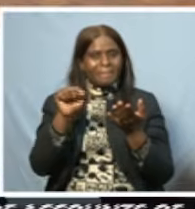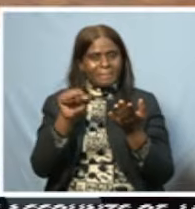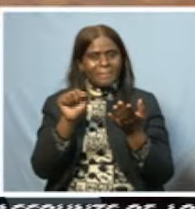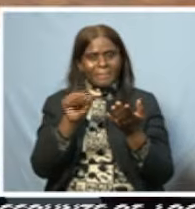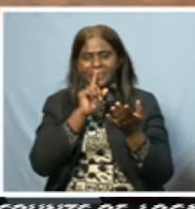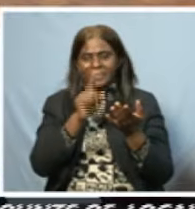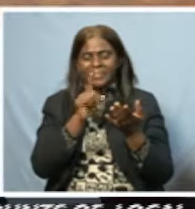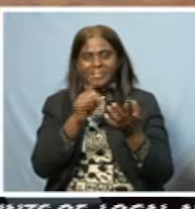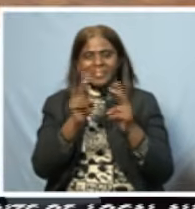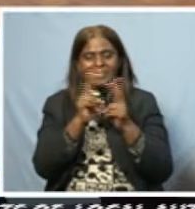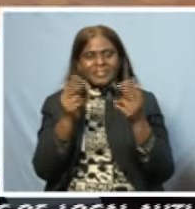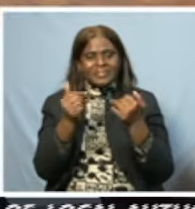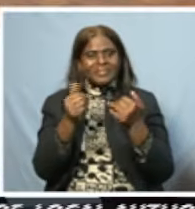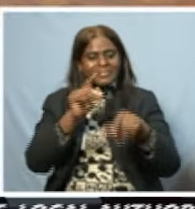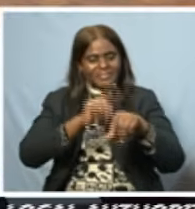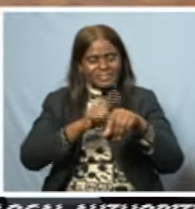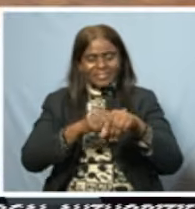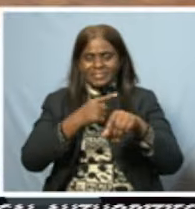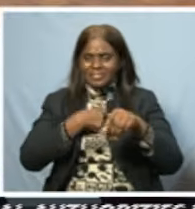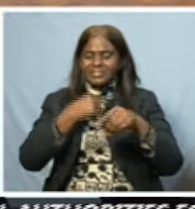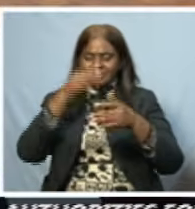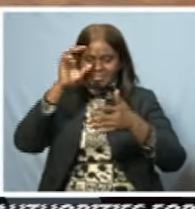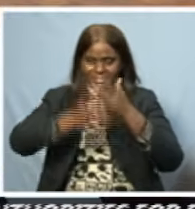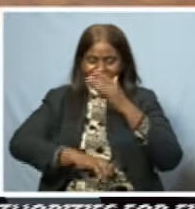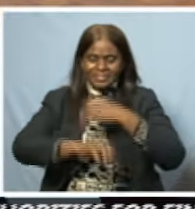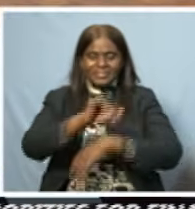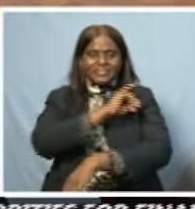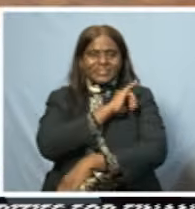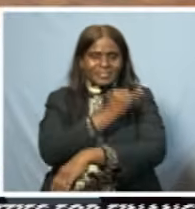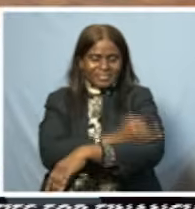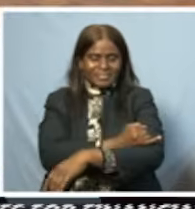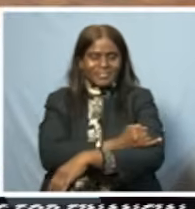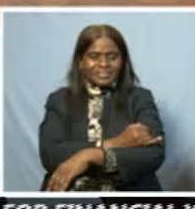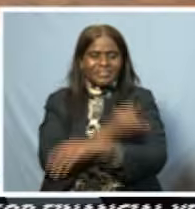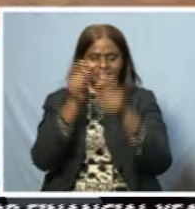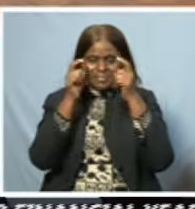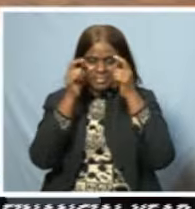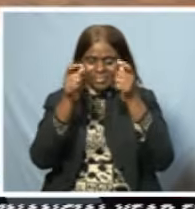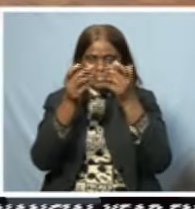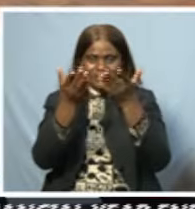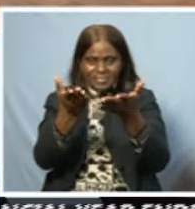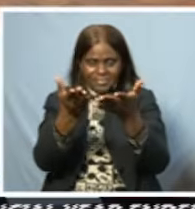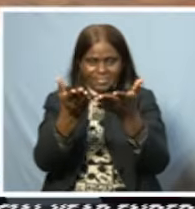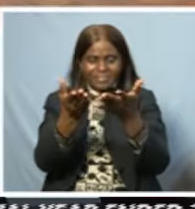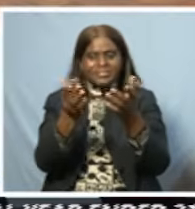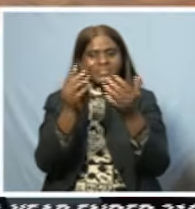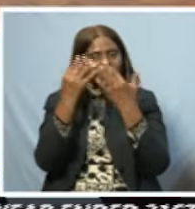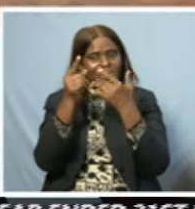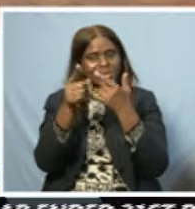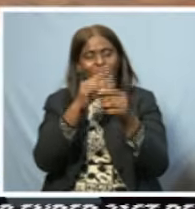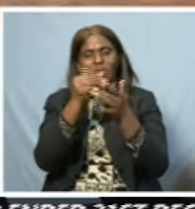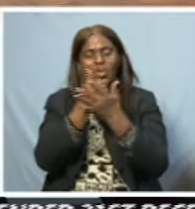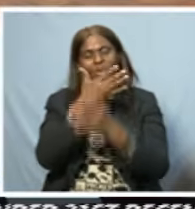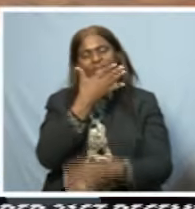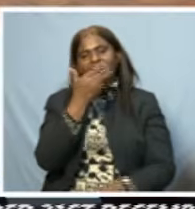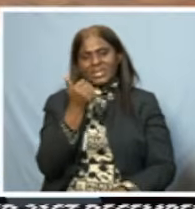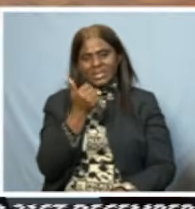services. So at this juncture, I would like to withdraw those conferred on you, and we wish you all the